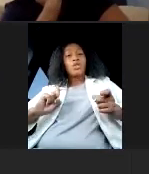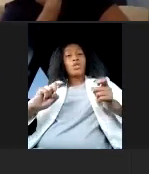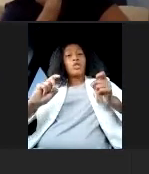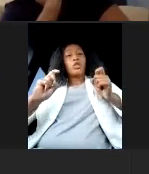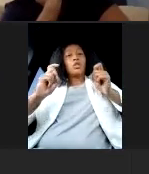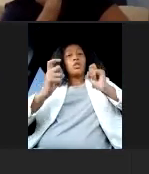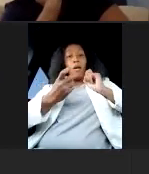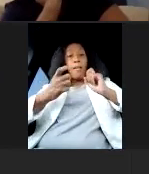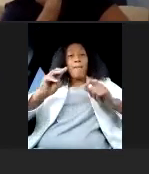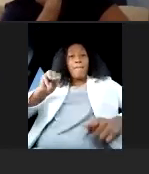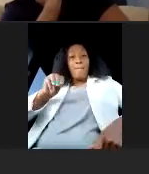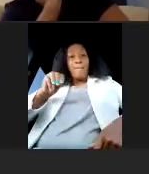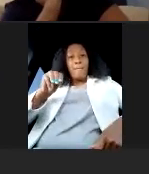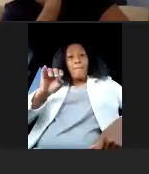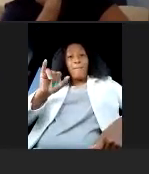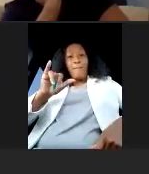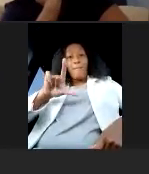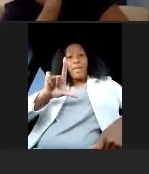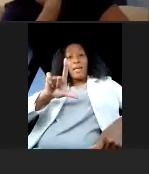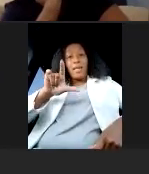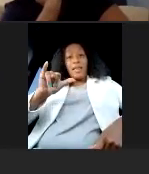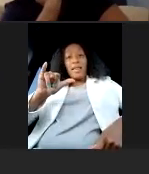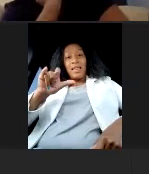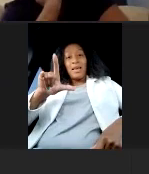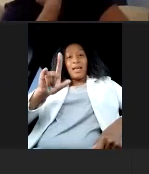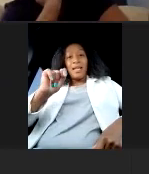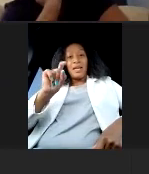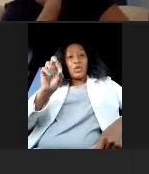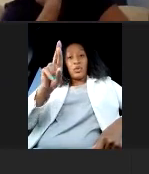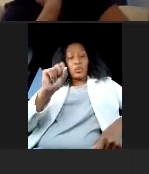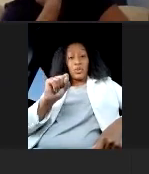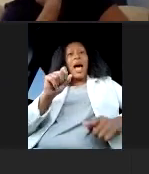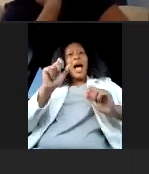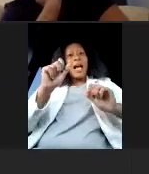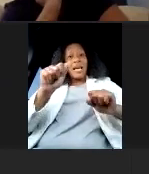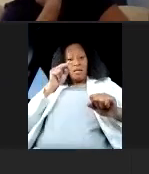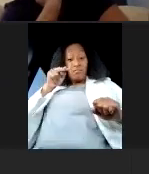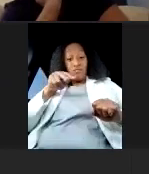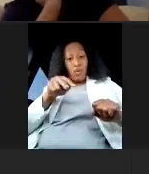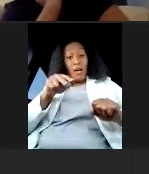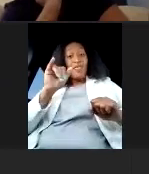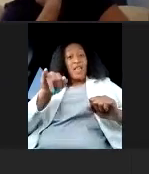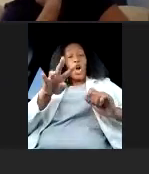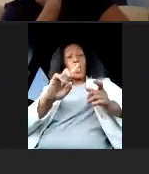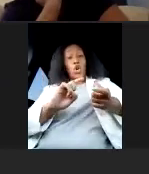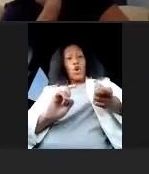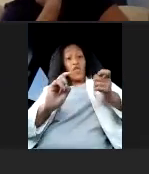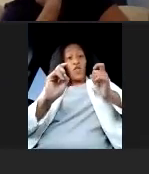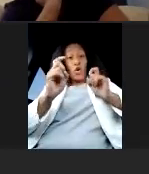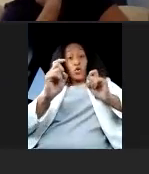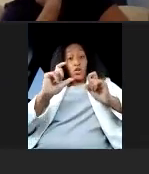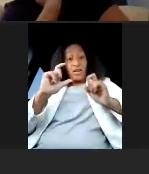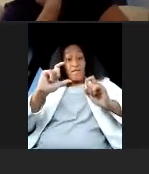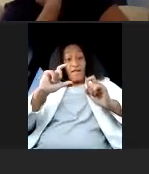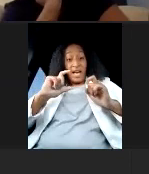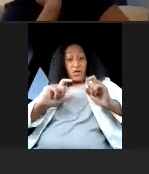conversion charts like the one I provided you and find a conversion factor that'll take me directly from quarts to milliliters.